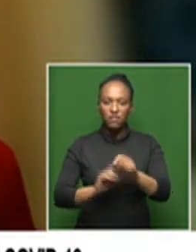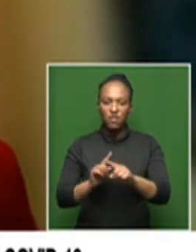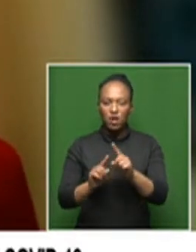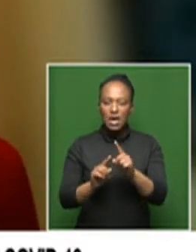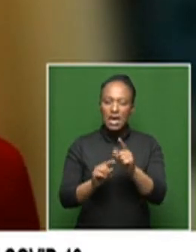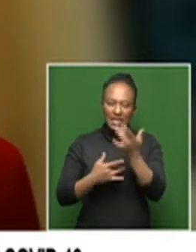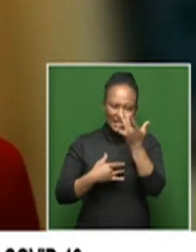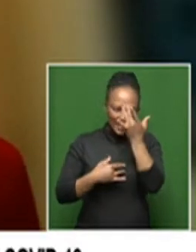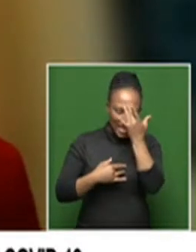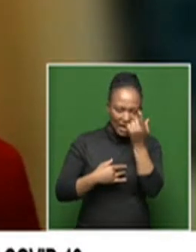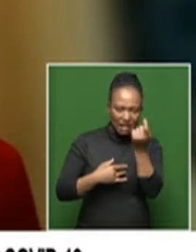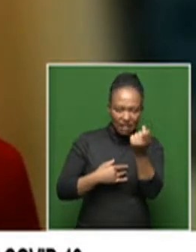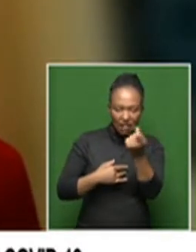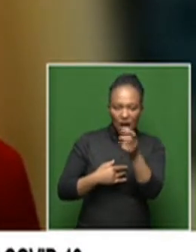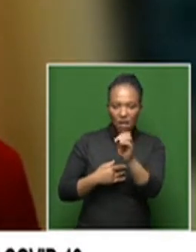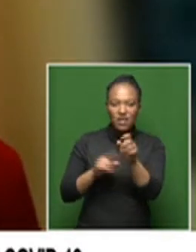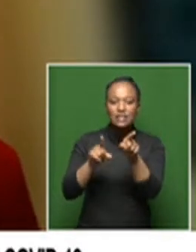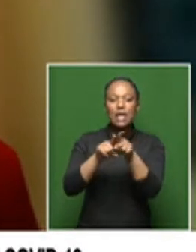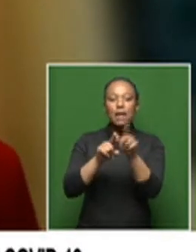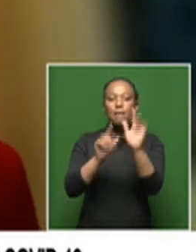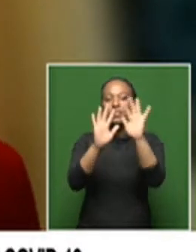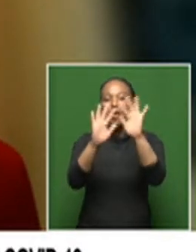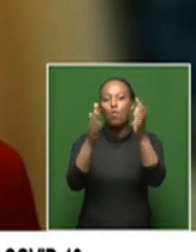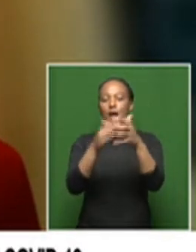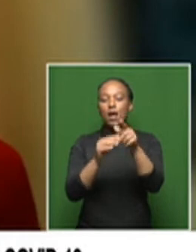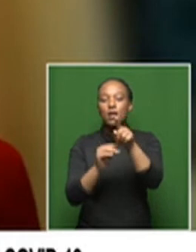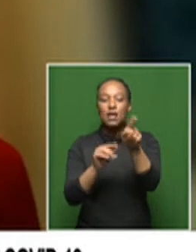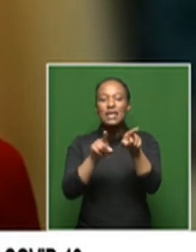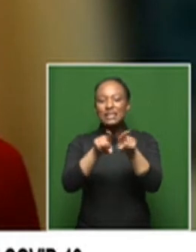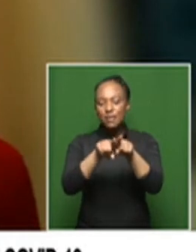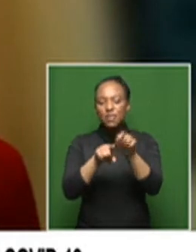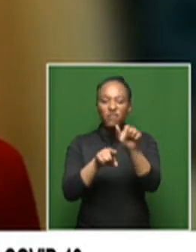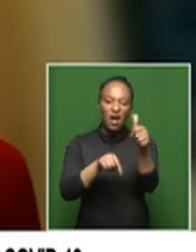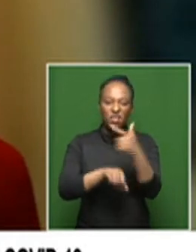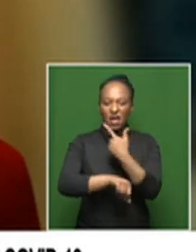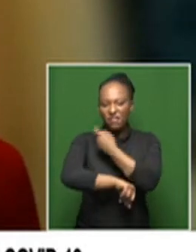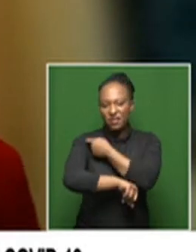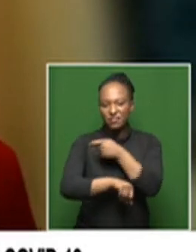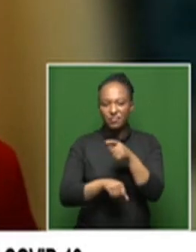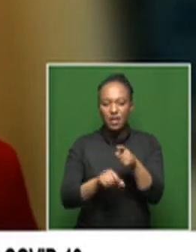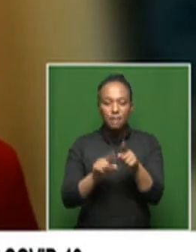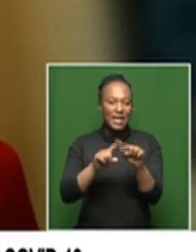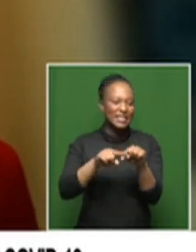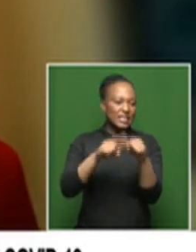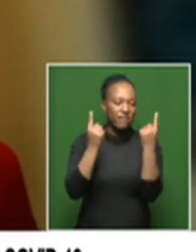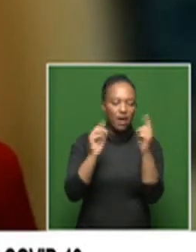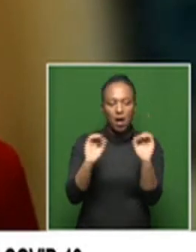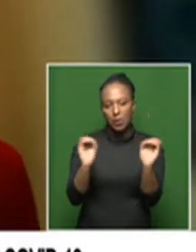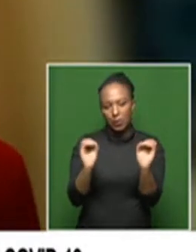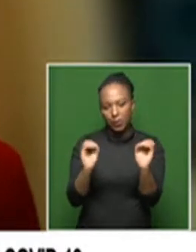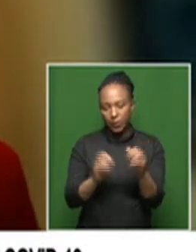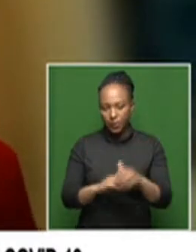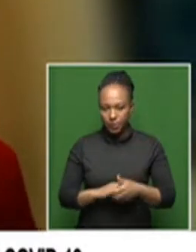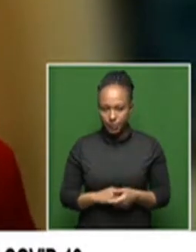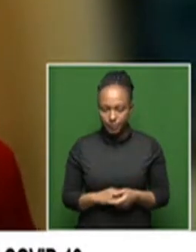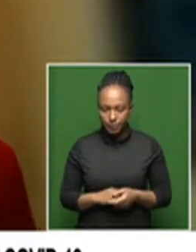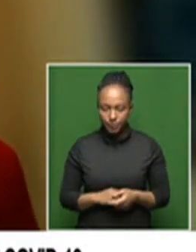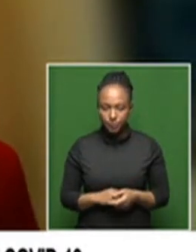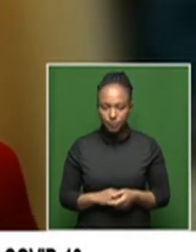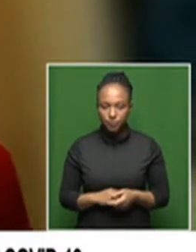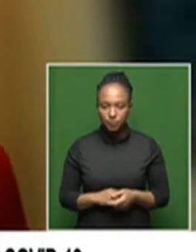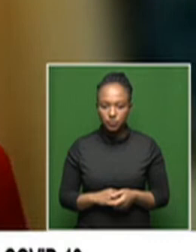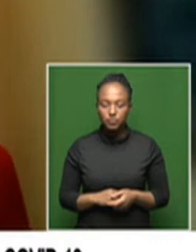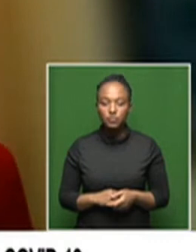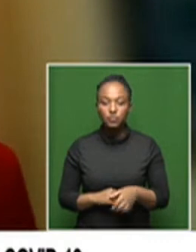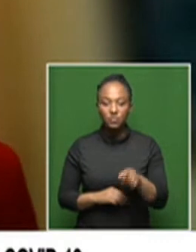are similar to other parts of the world and similar to other vaccines. And so there's no real difference that we've seen.